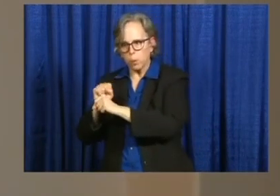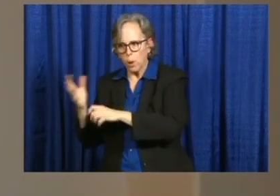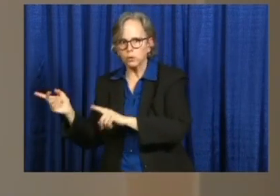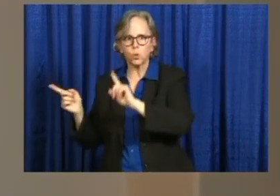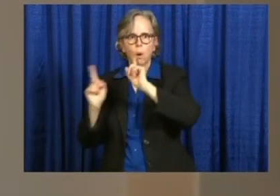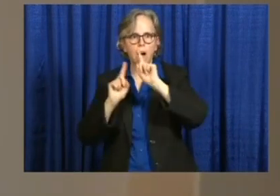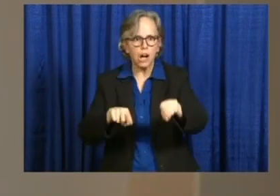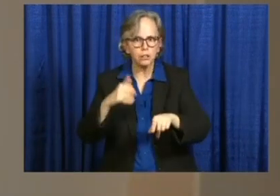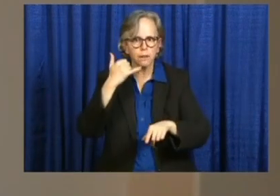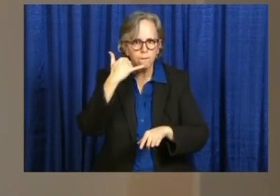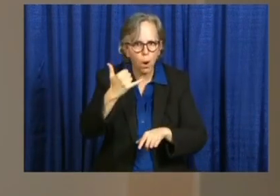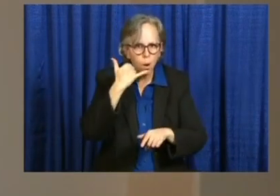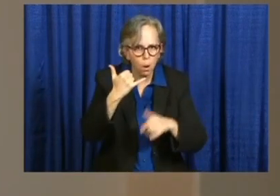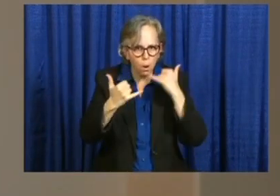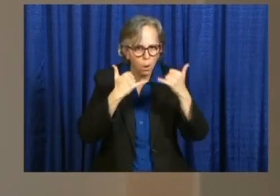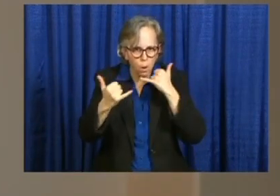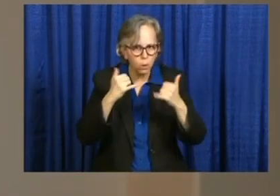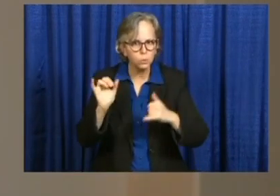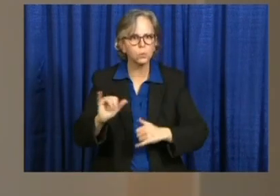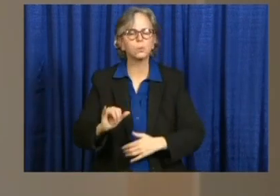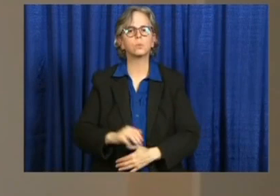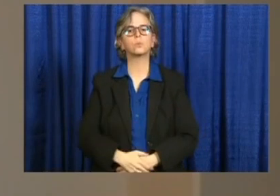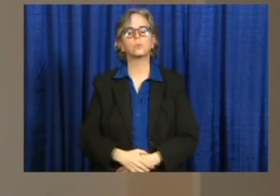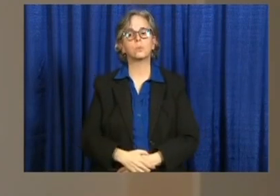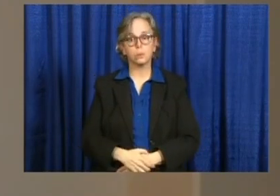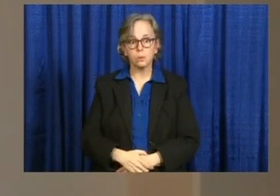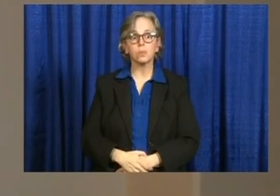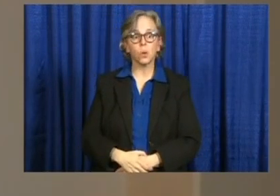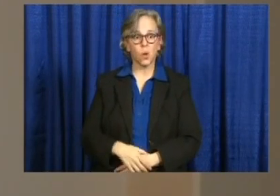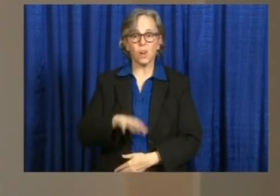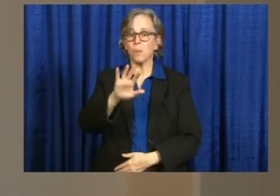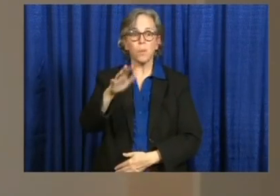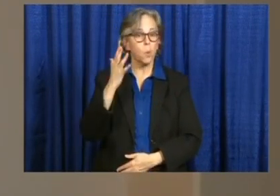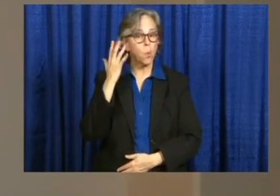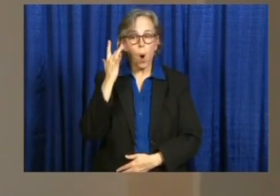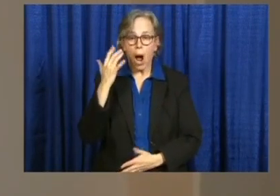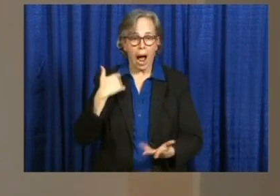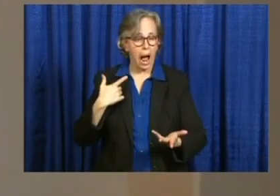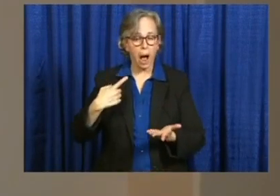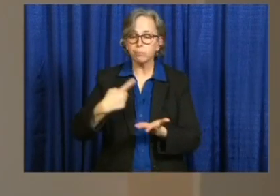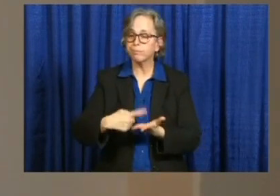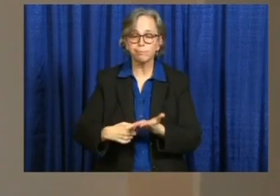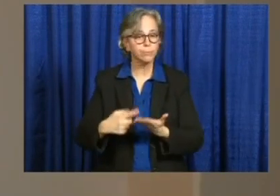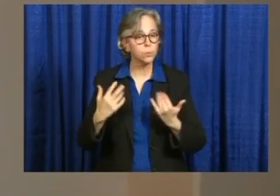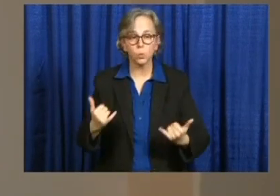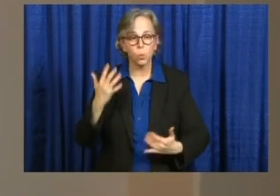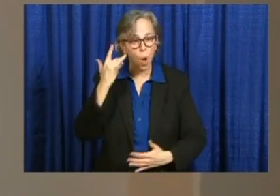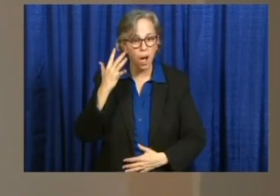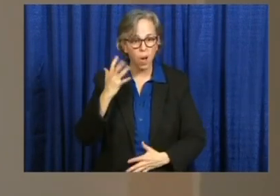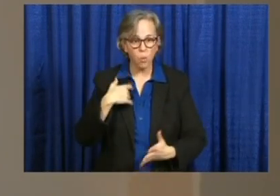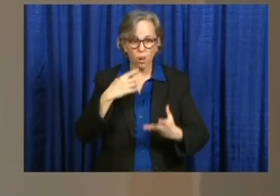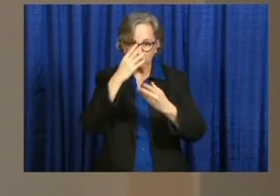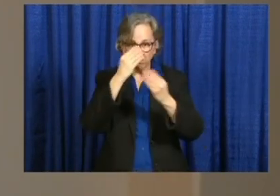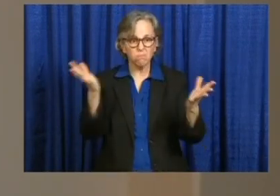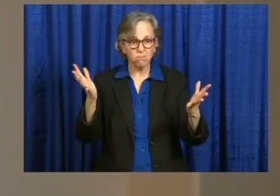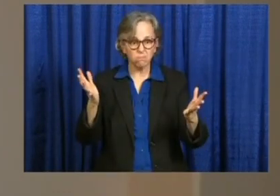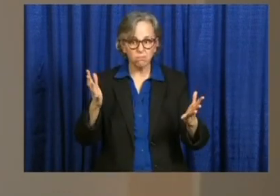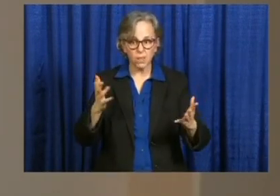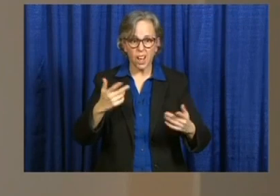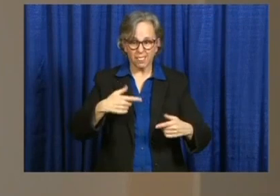bringing this up is because for all of you who have had challenges, I want you to know your voices are being heard and they're being acted